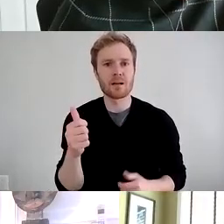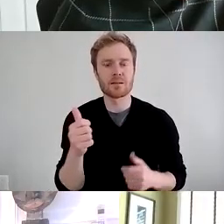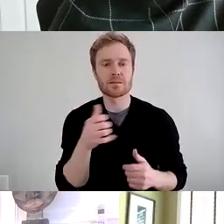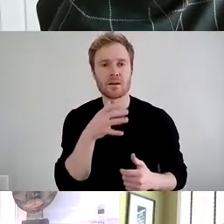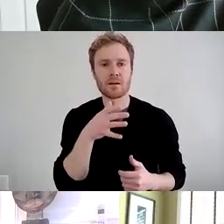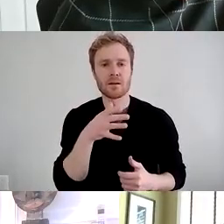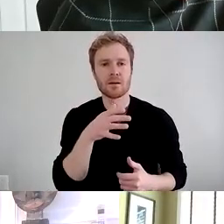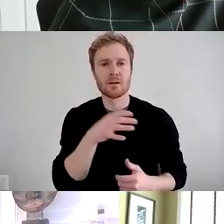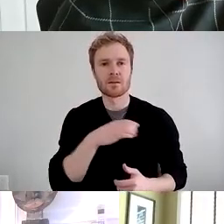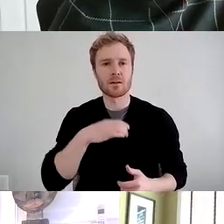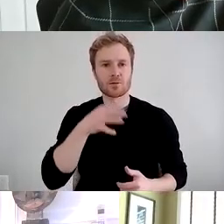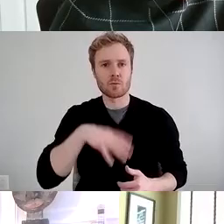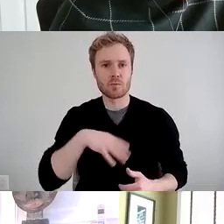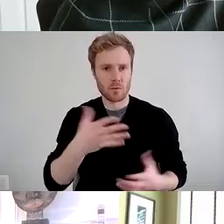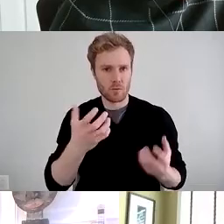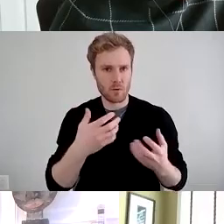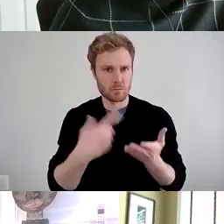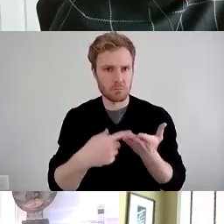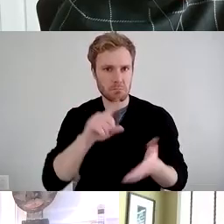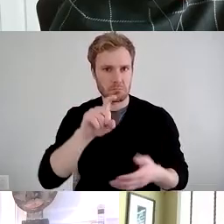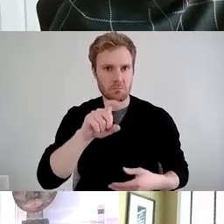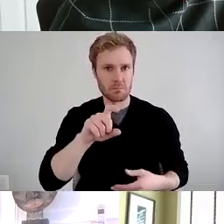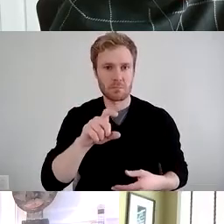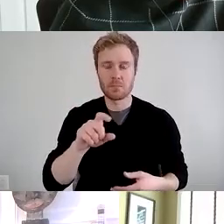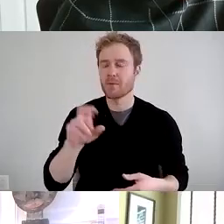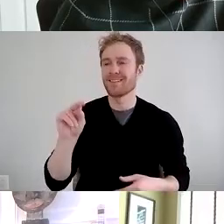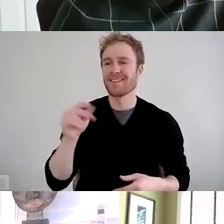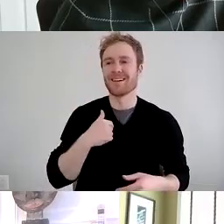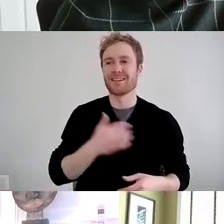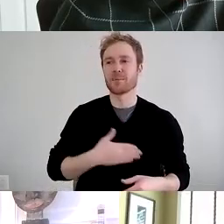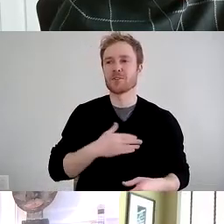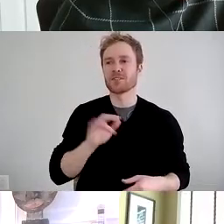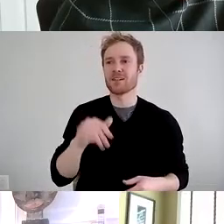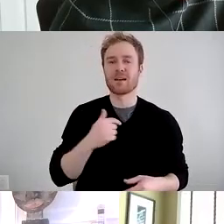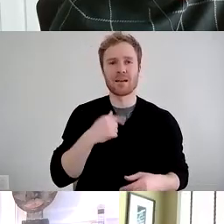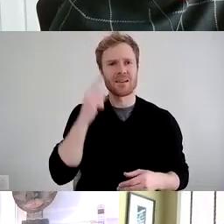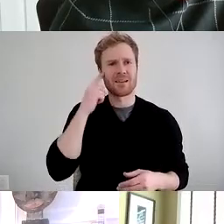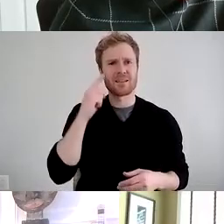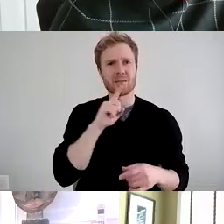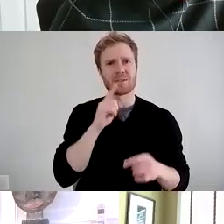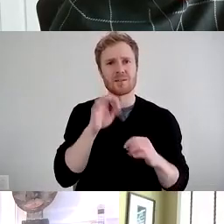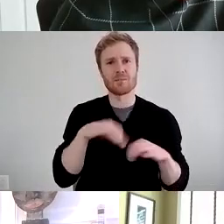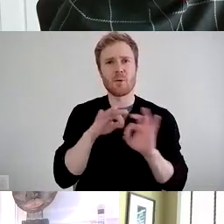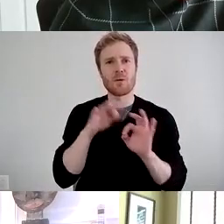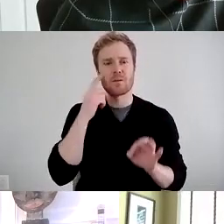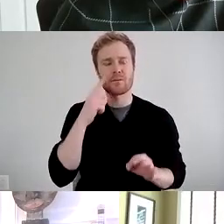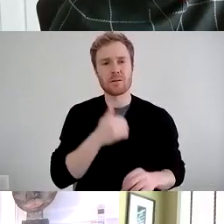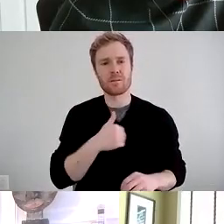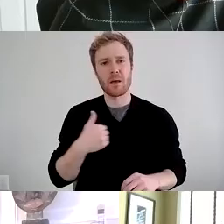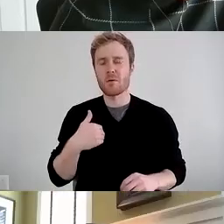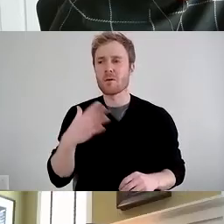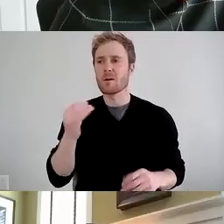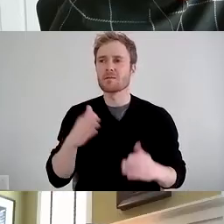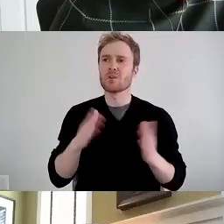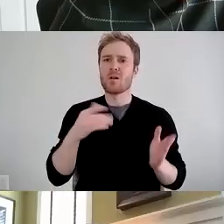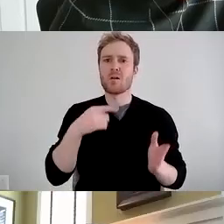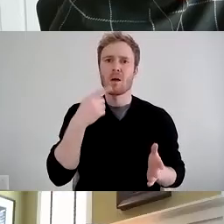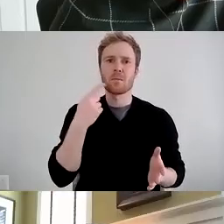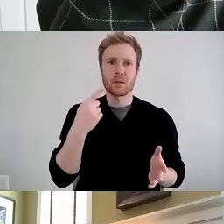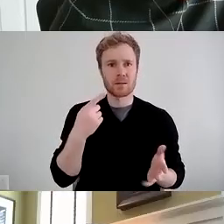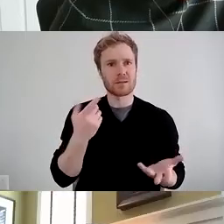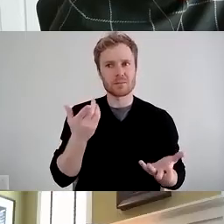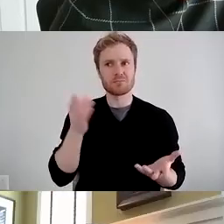this program. And through that outreach, we were able to ensure that 113 immigrant and refugee households